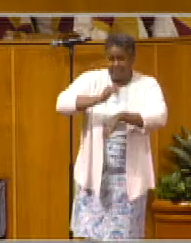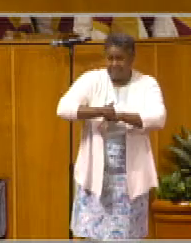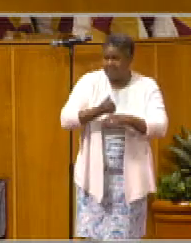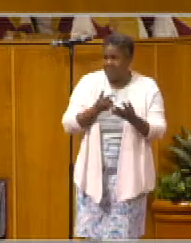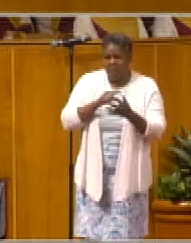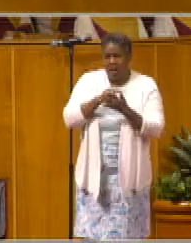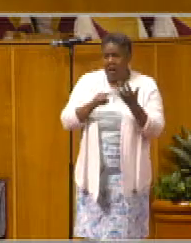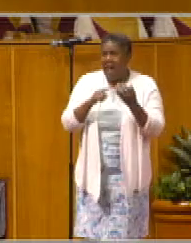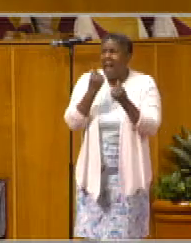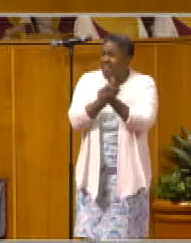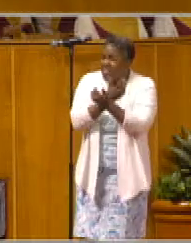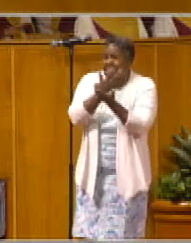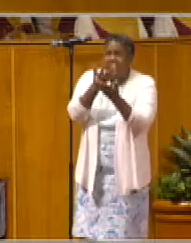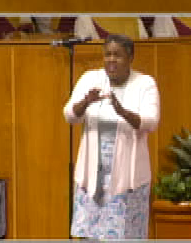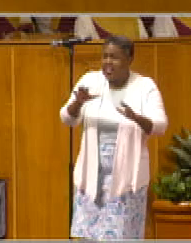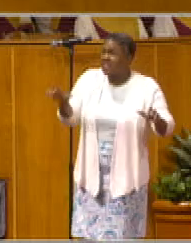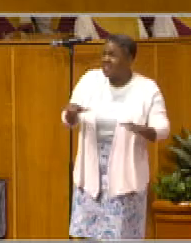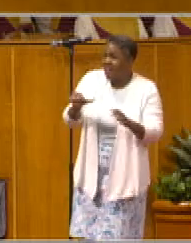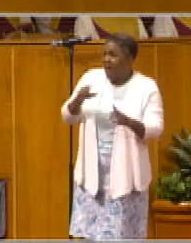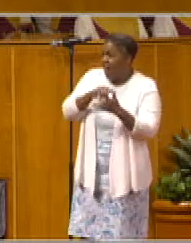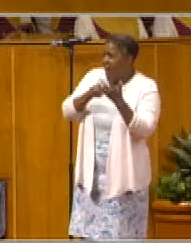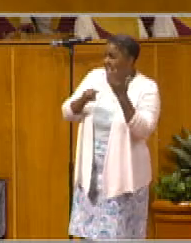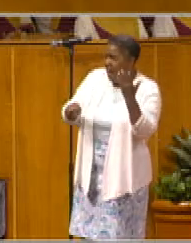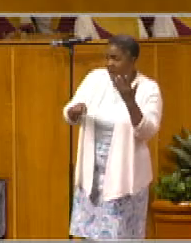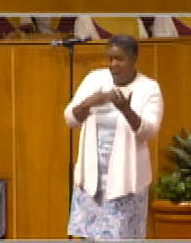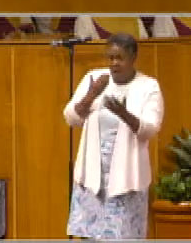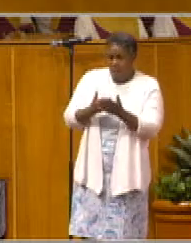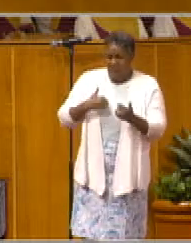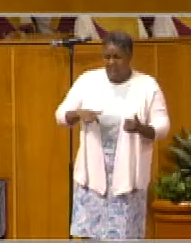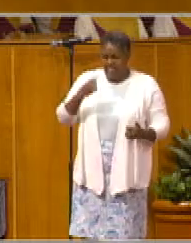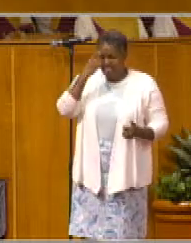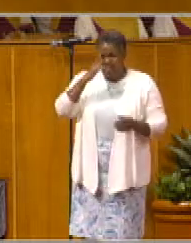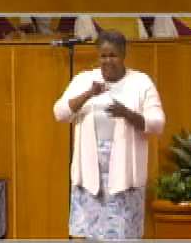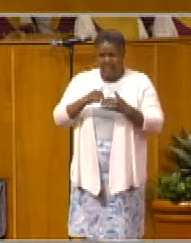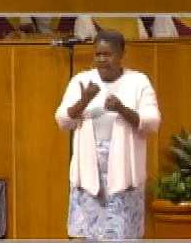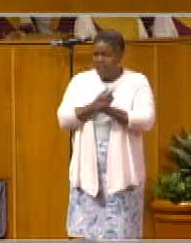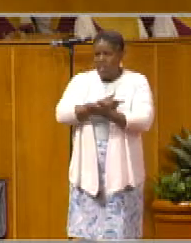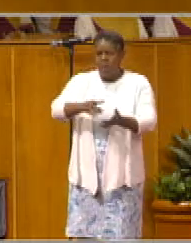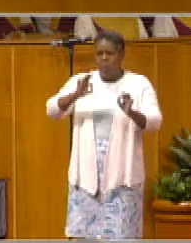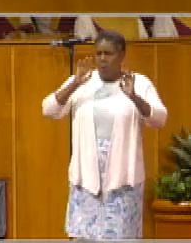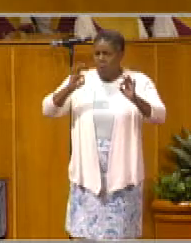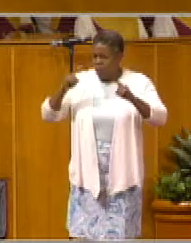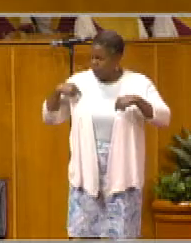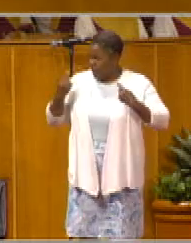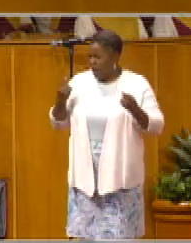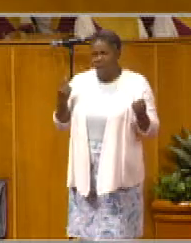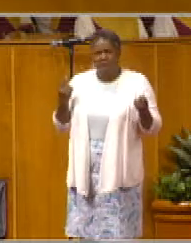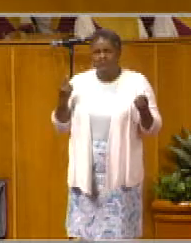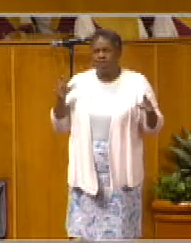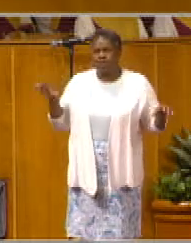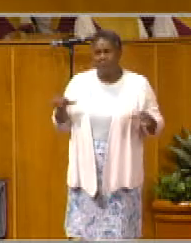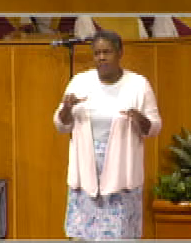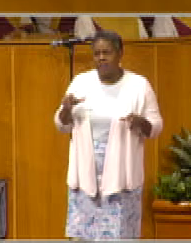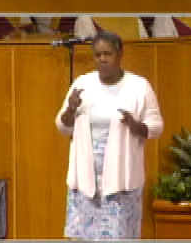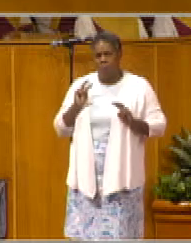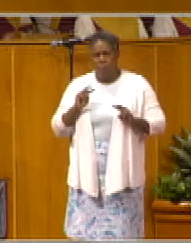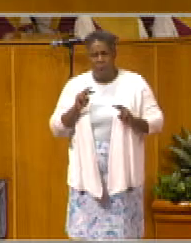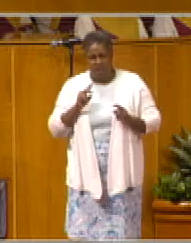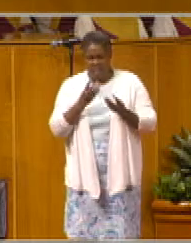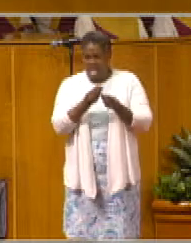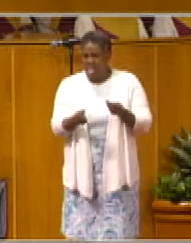through. After everything you've done, you reach a point where you believe you've gone through too much for it to fall apart